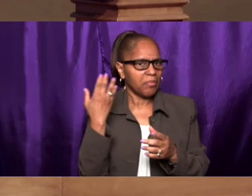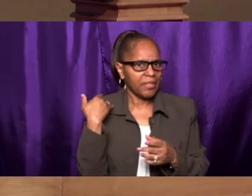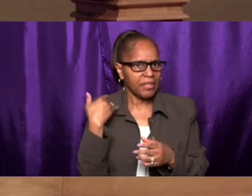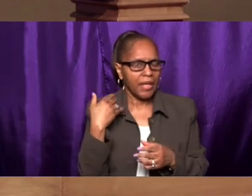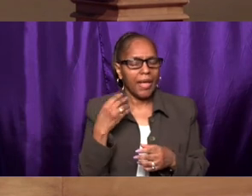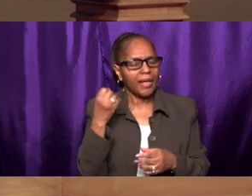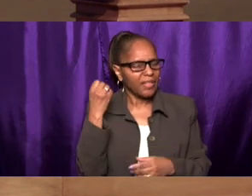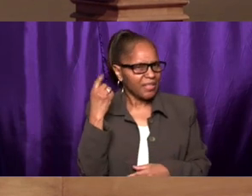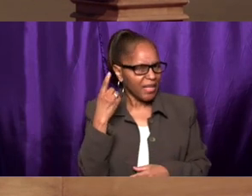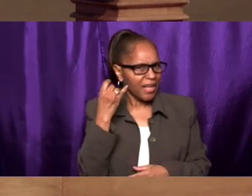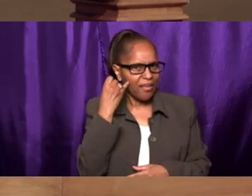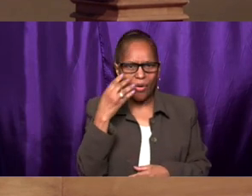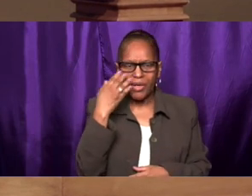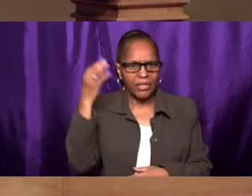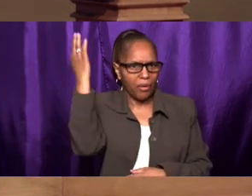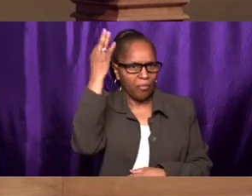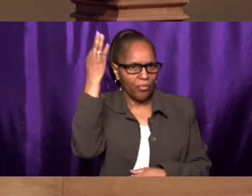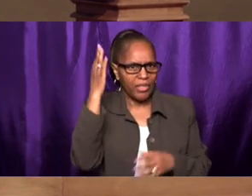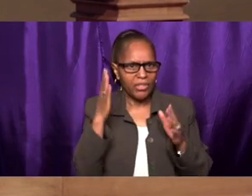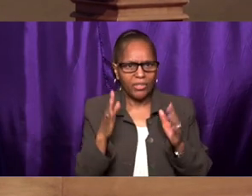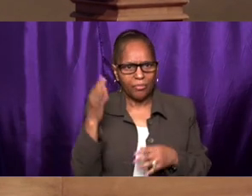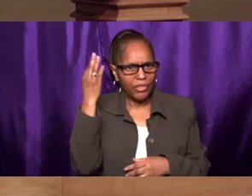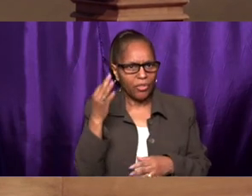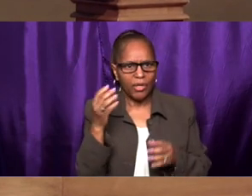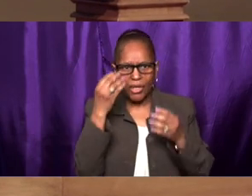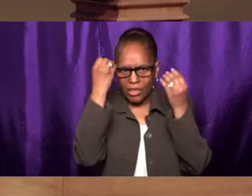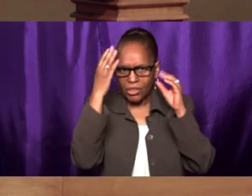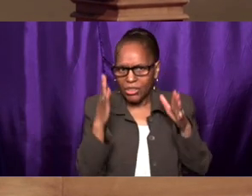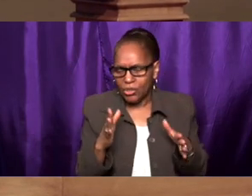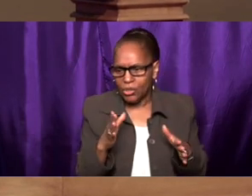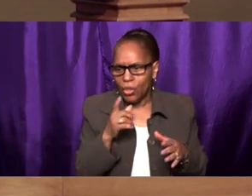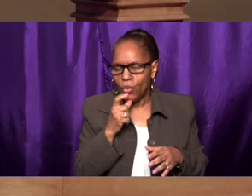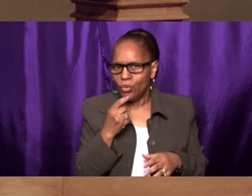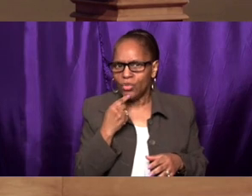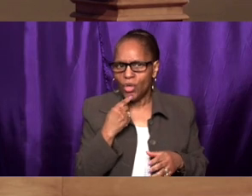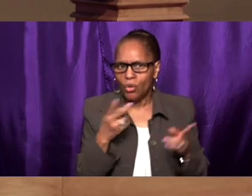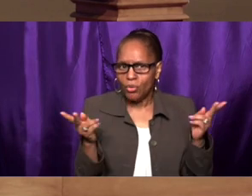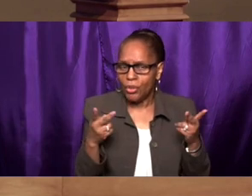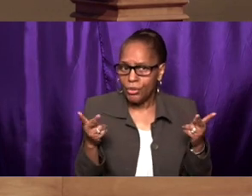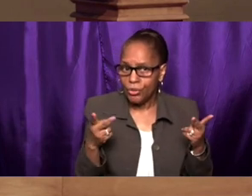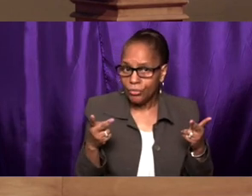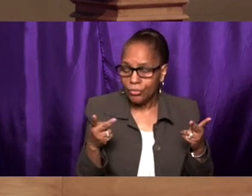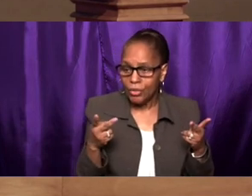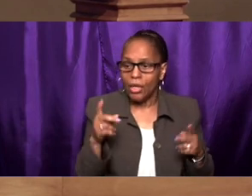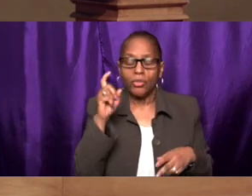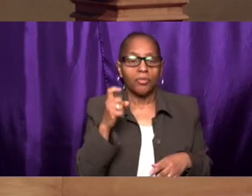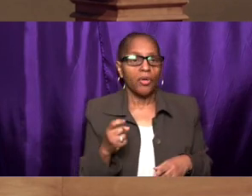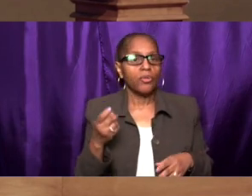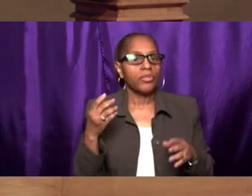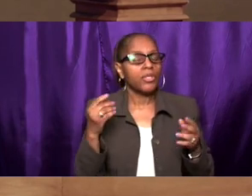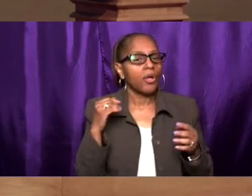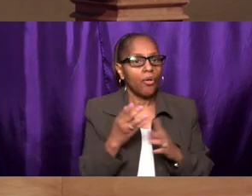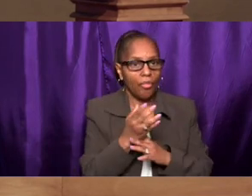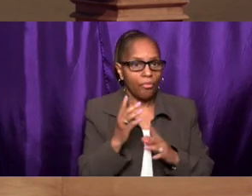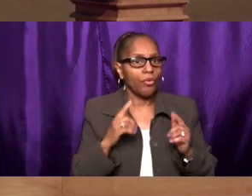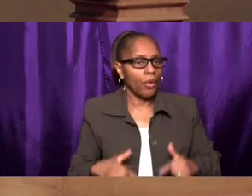I could see if I wasn't a preacher or a teacher. But who told you that you're supposed to go through